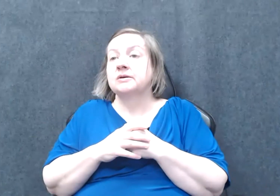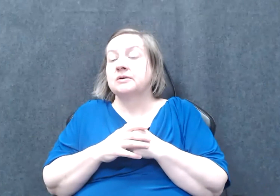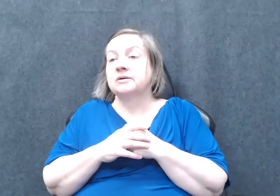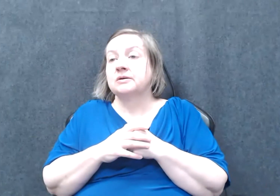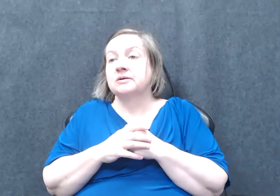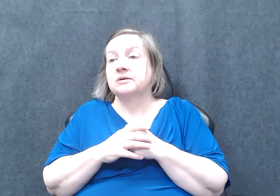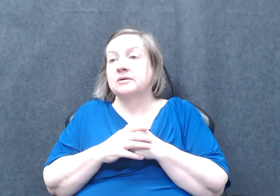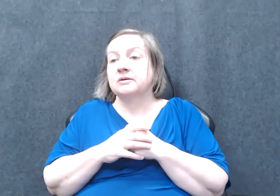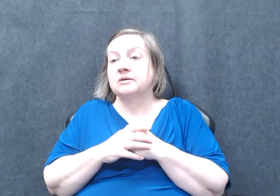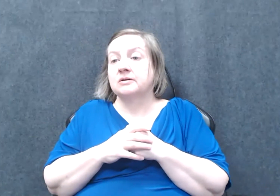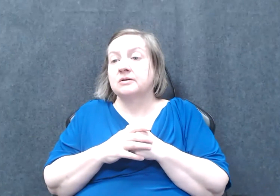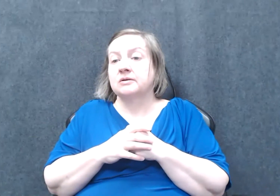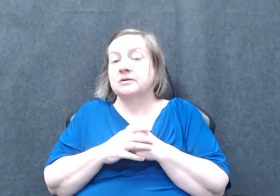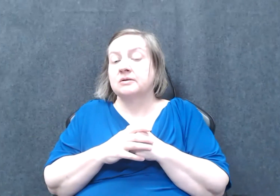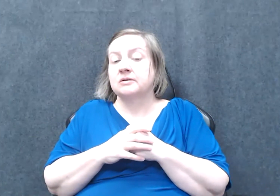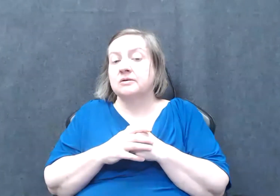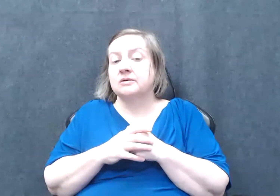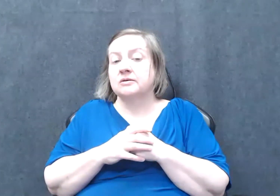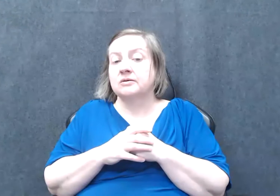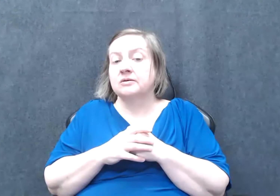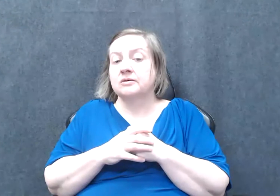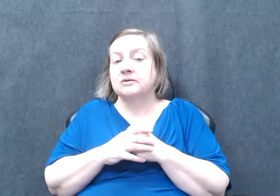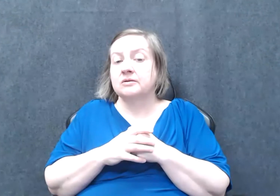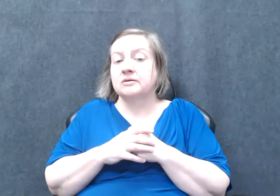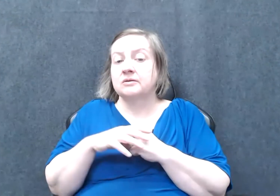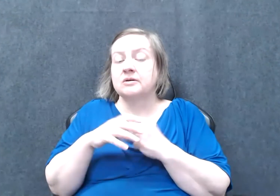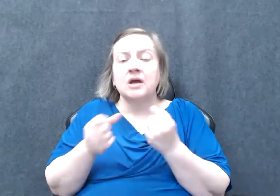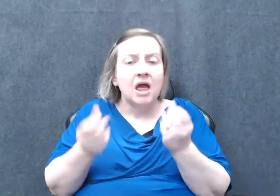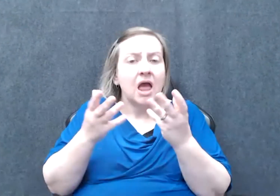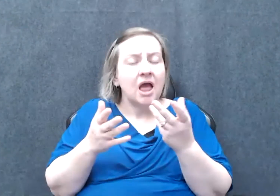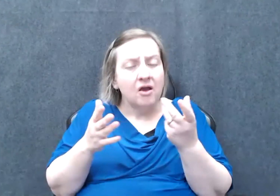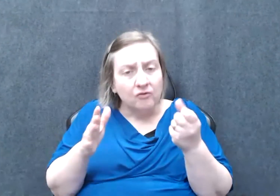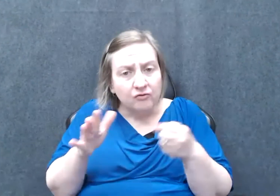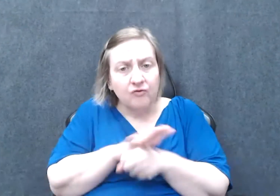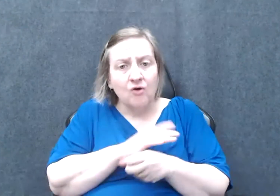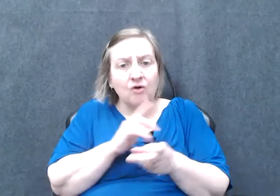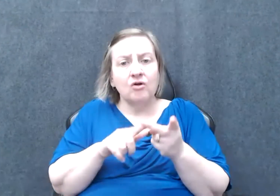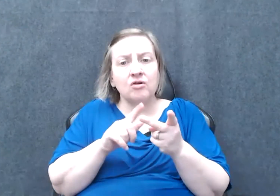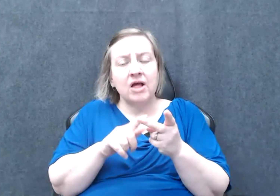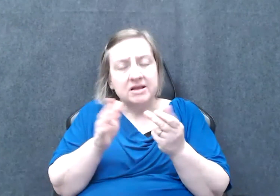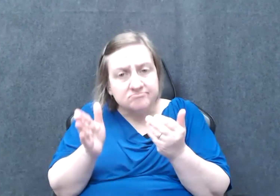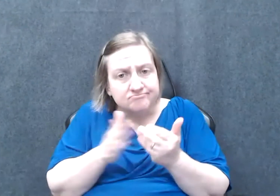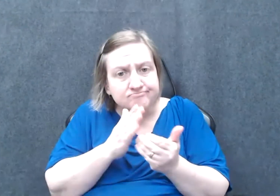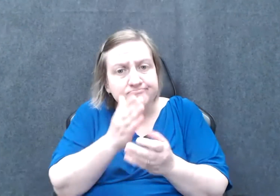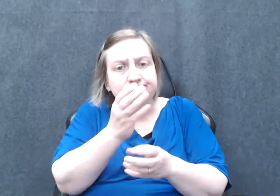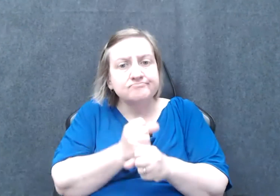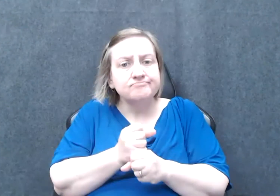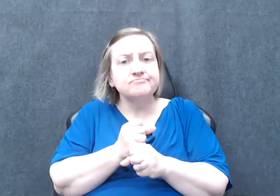the currency and completeness of data in a